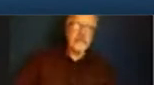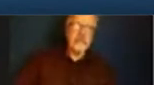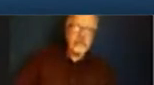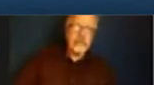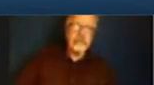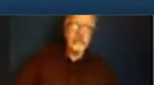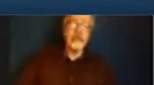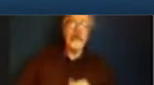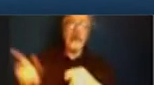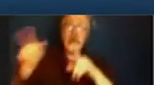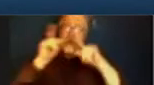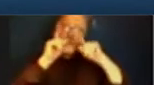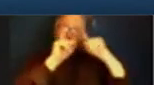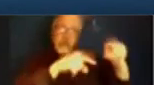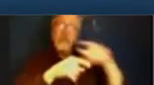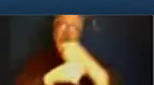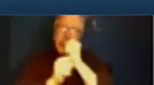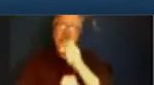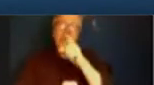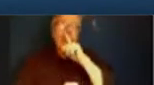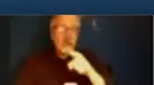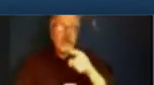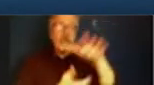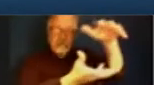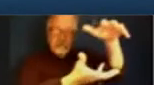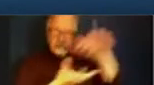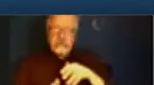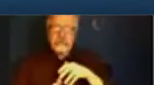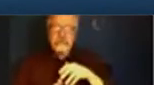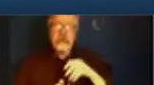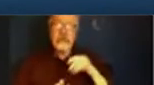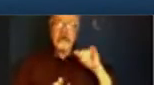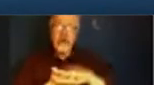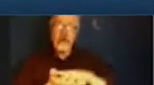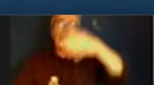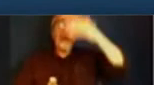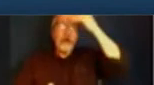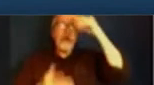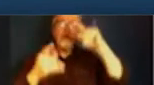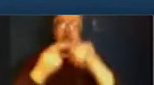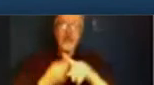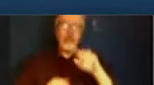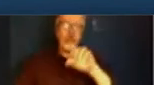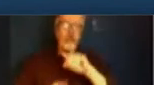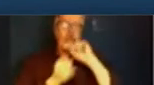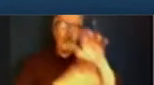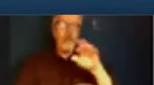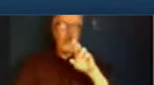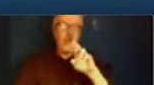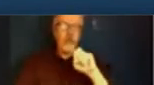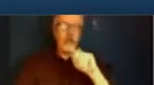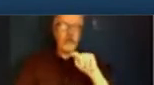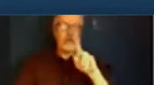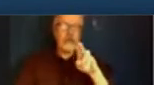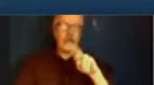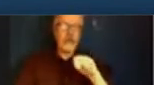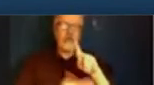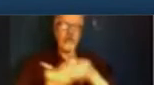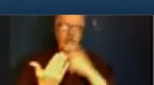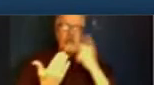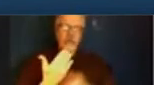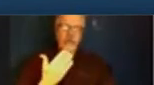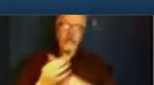testing to make sure that the Learn to Return program is fully staffed with test kits. And as I've indicated, we're